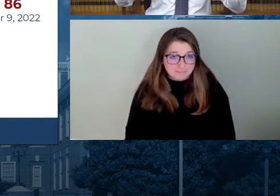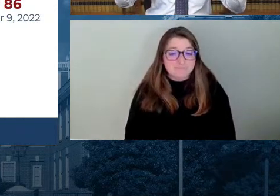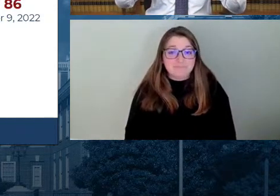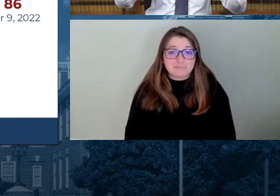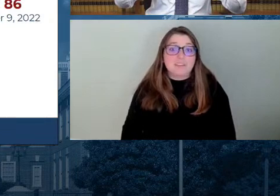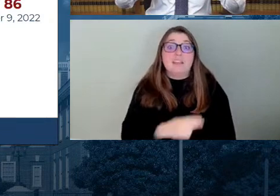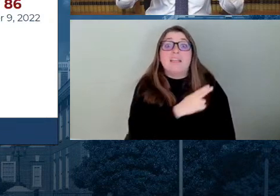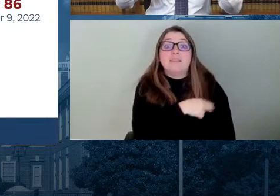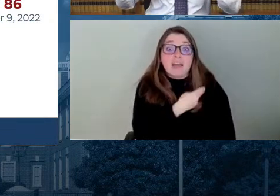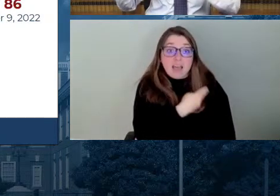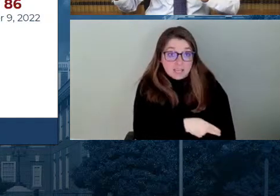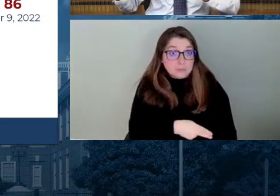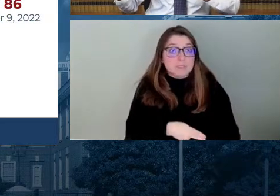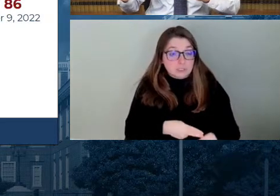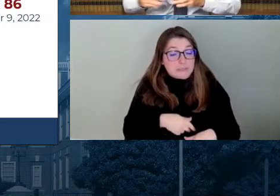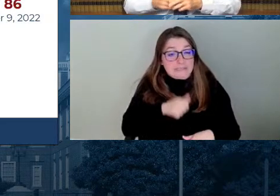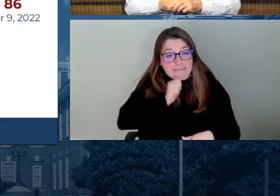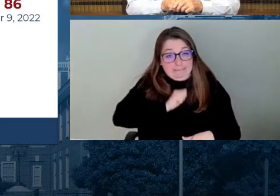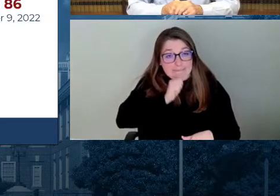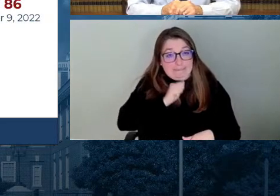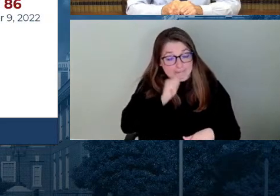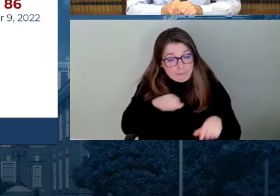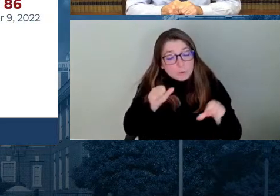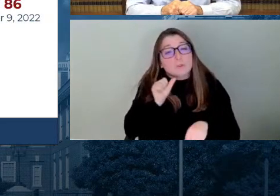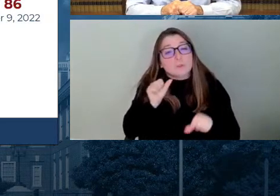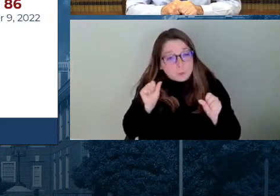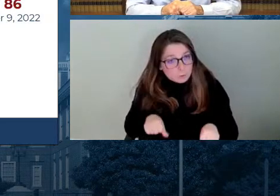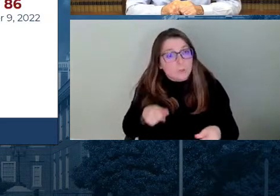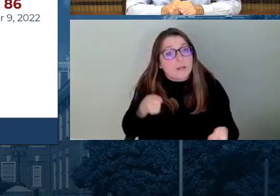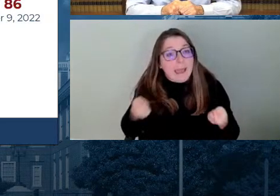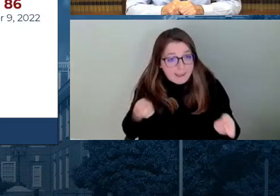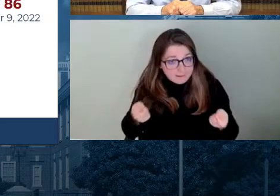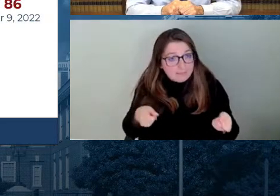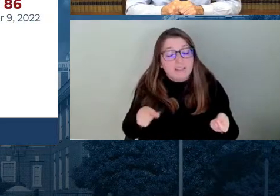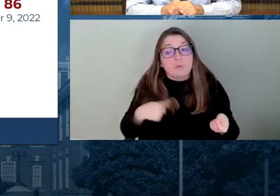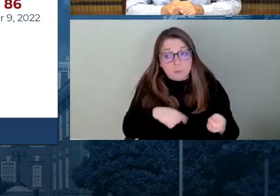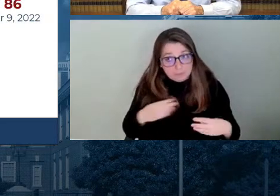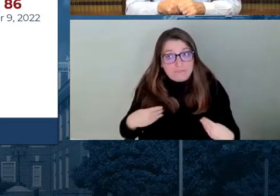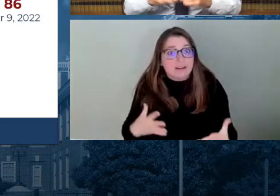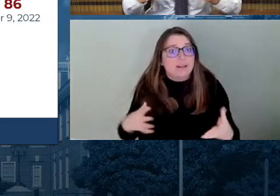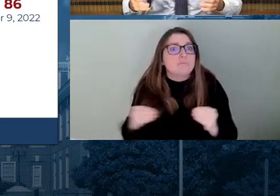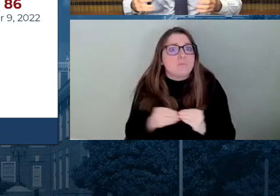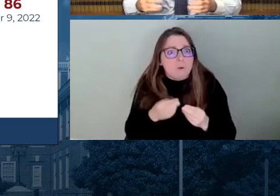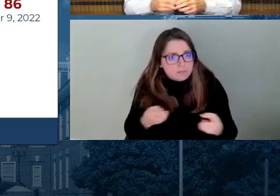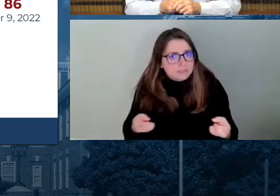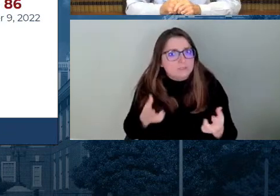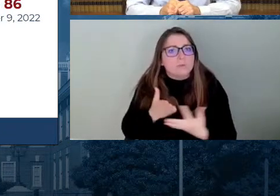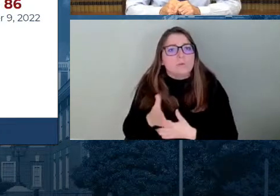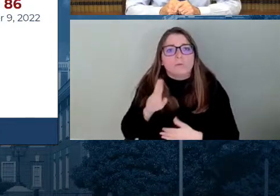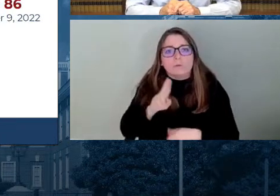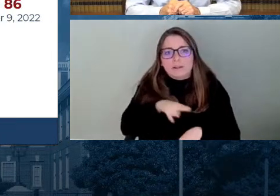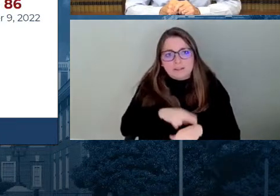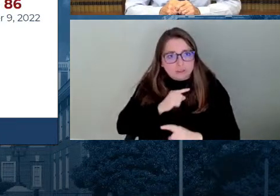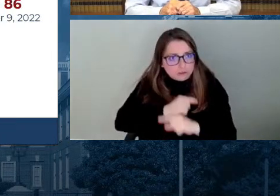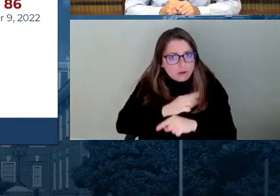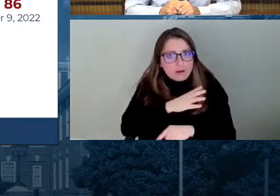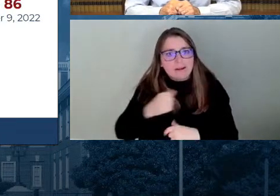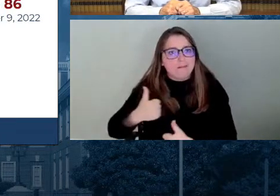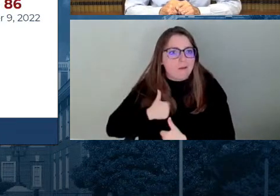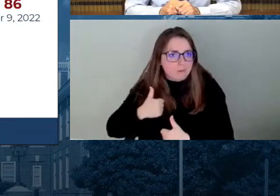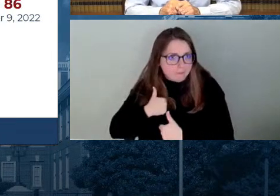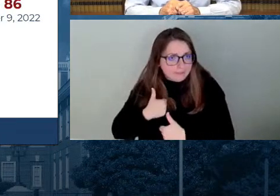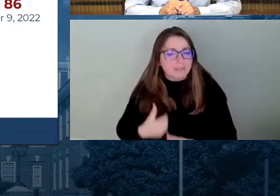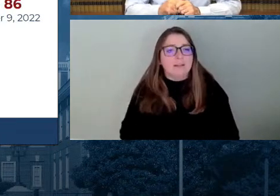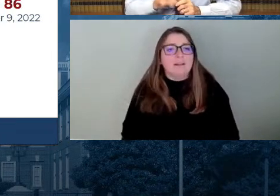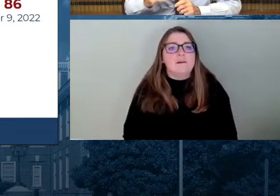to address that. We did provide additional resources through our Army and Air National Guard and other